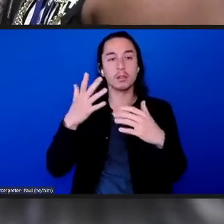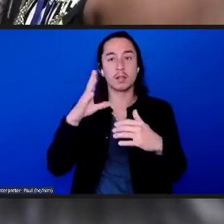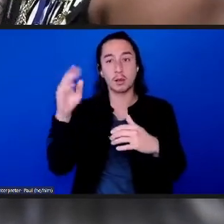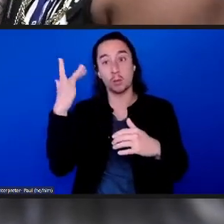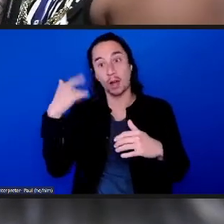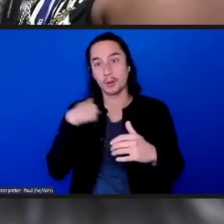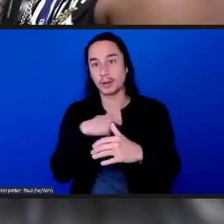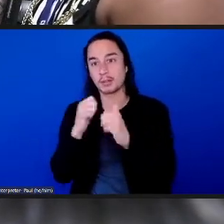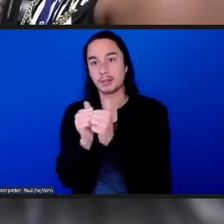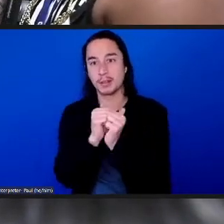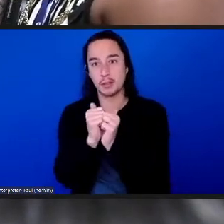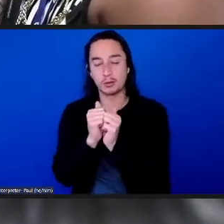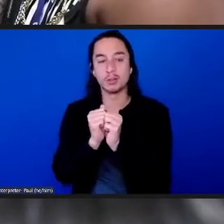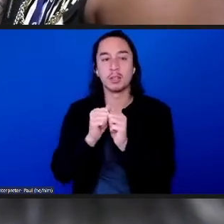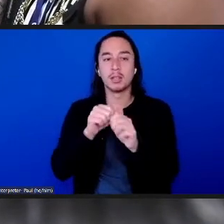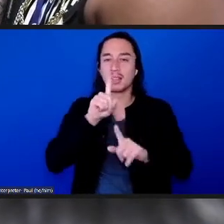about